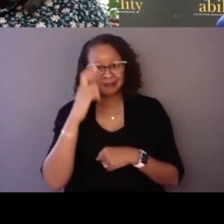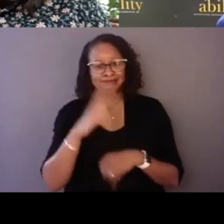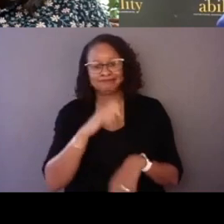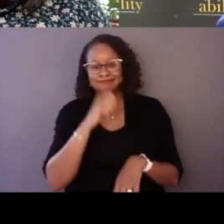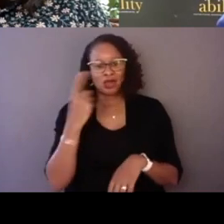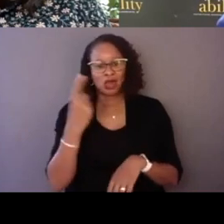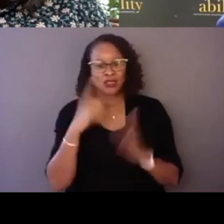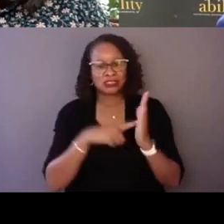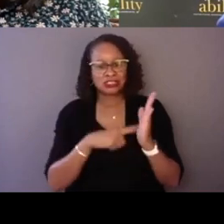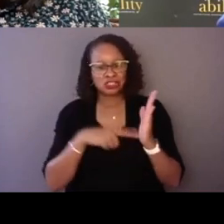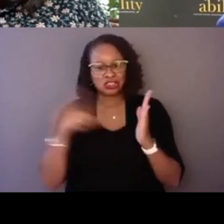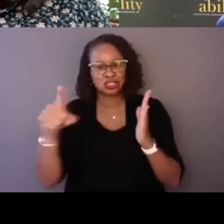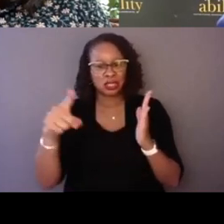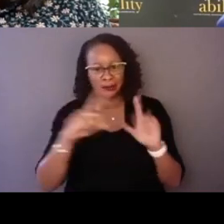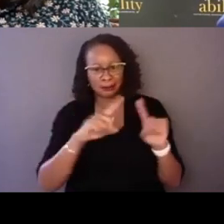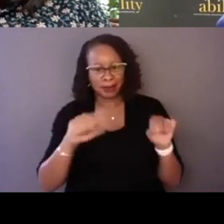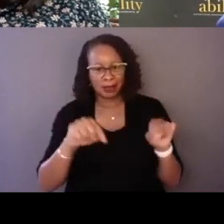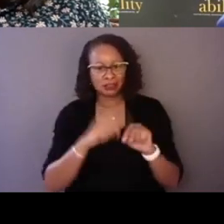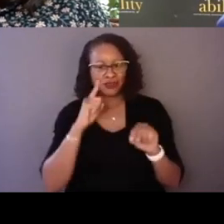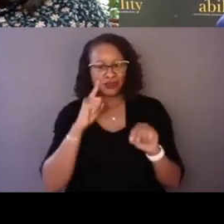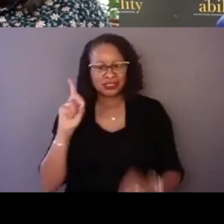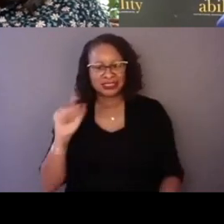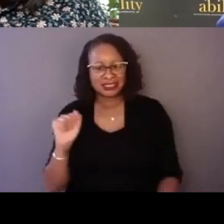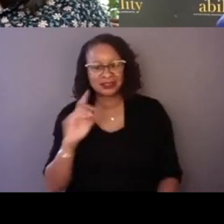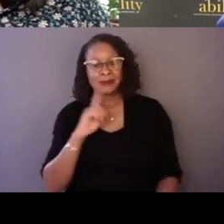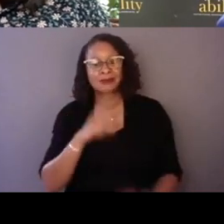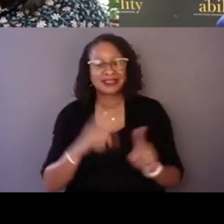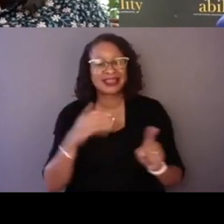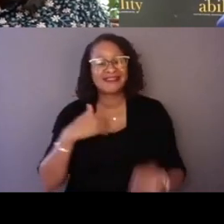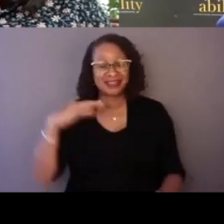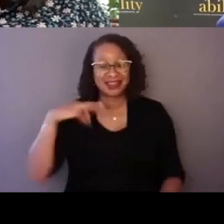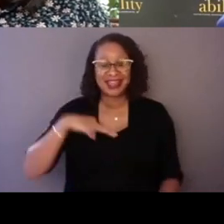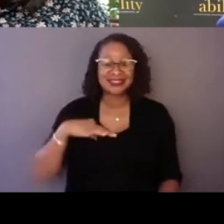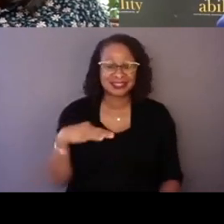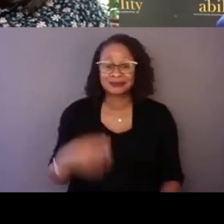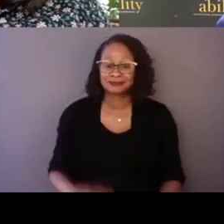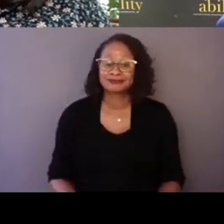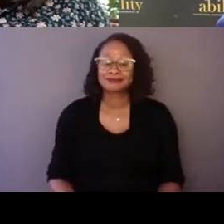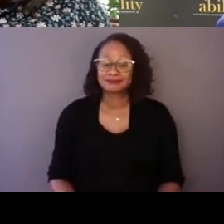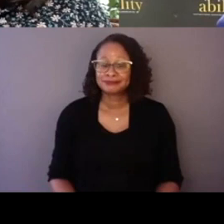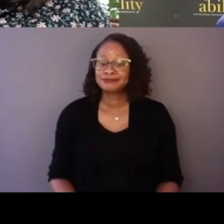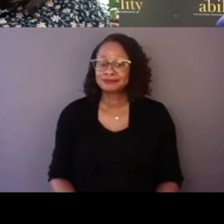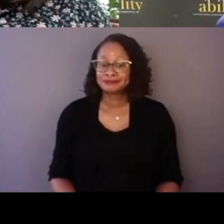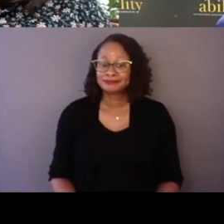checking a diversity box, but they have a real asset on their hands.